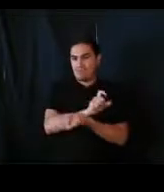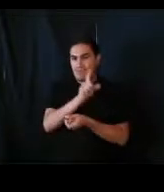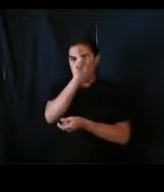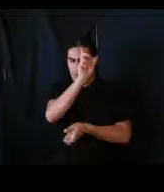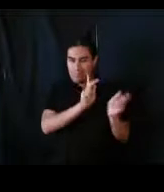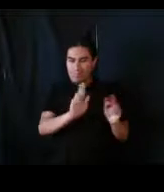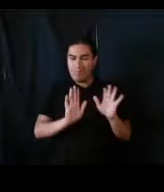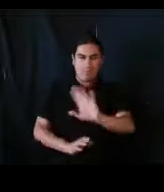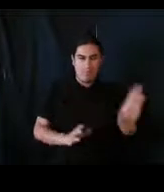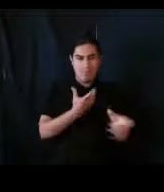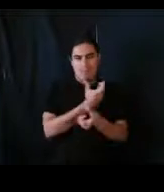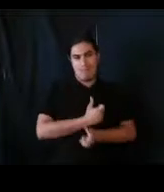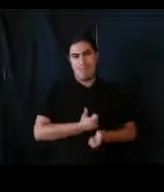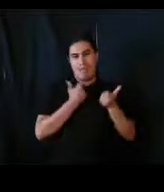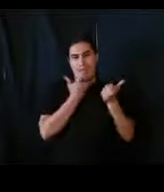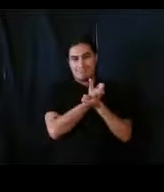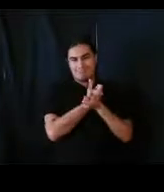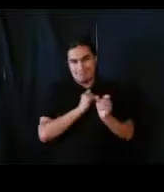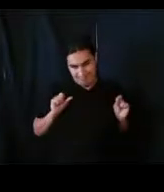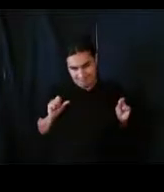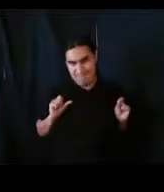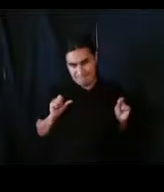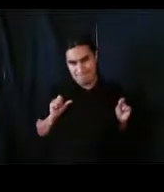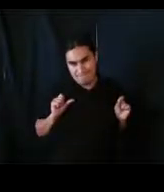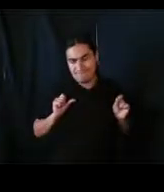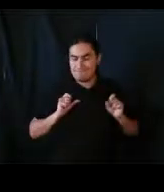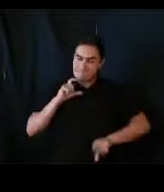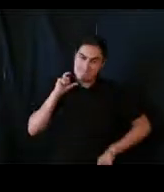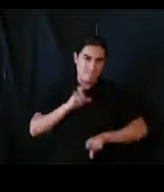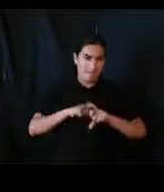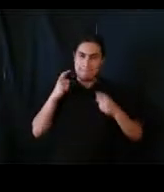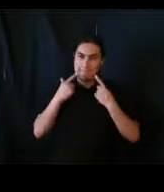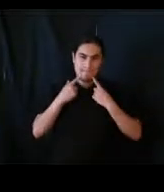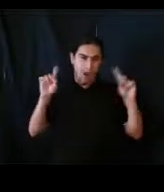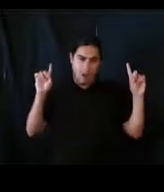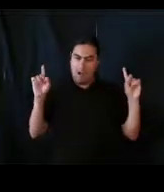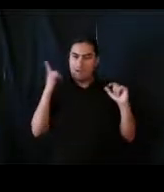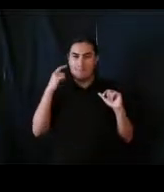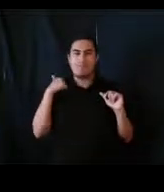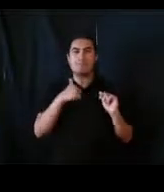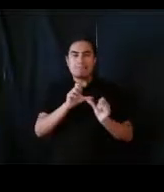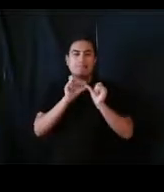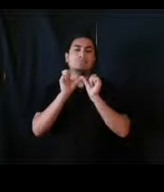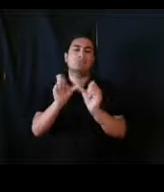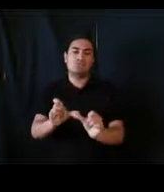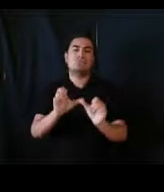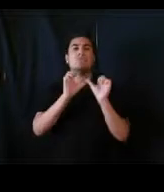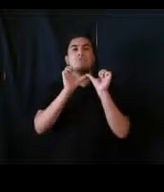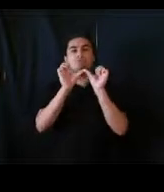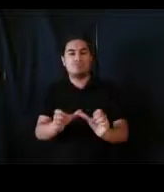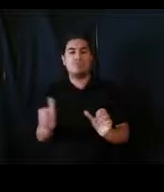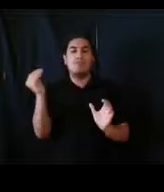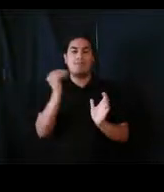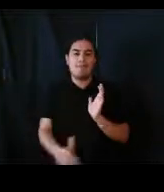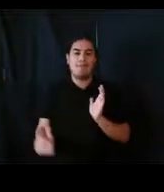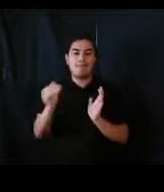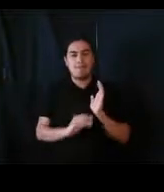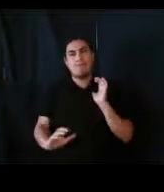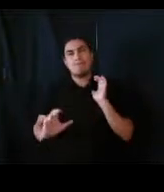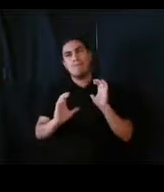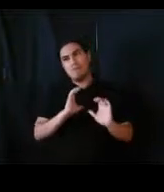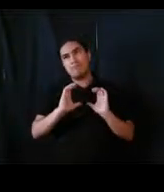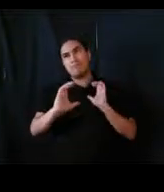lives it's time um because we continue to have the same conversation over and over again and i have